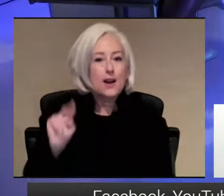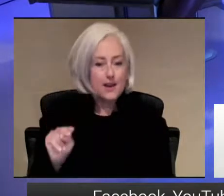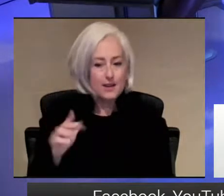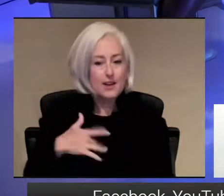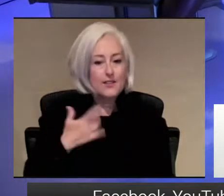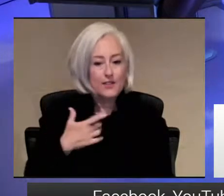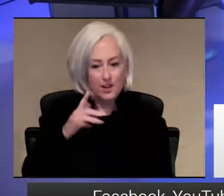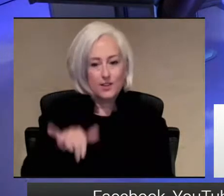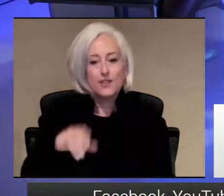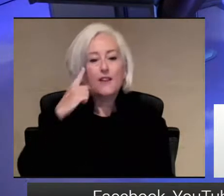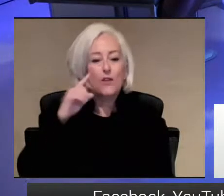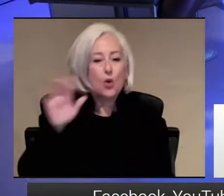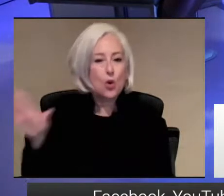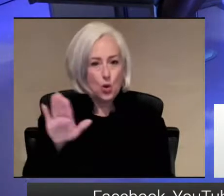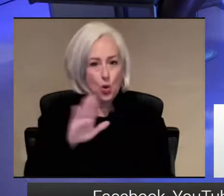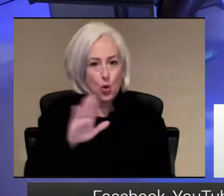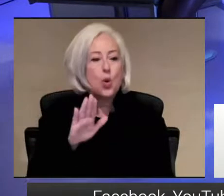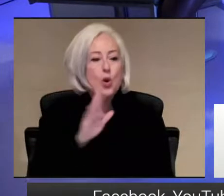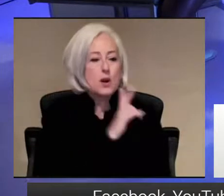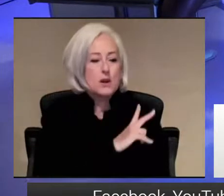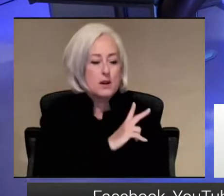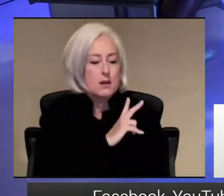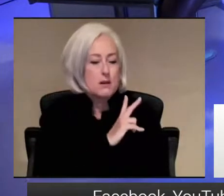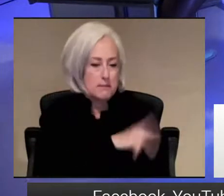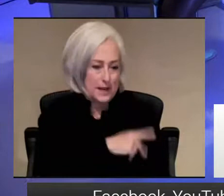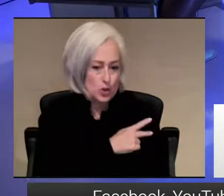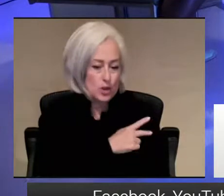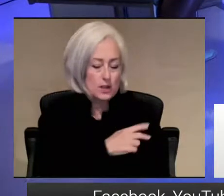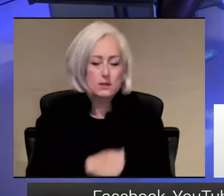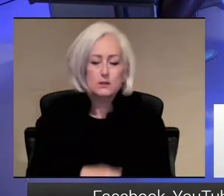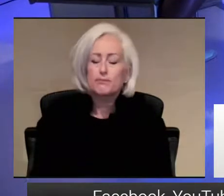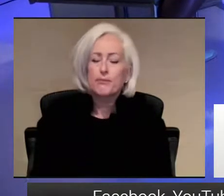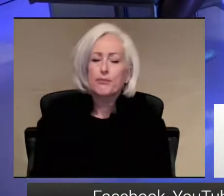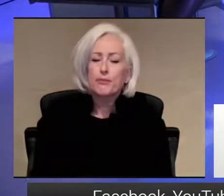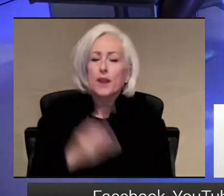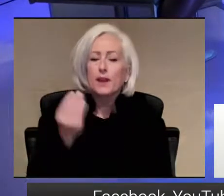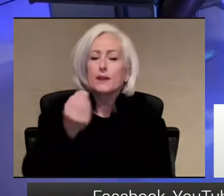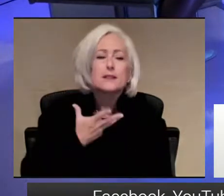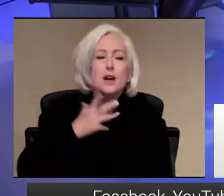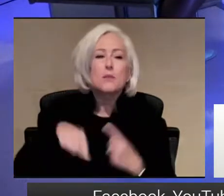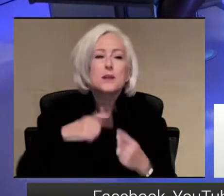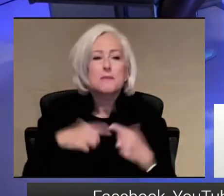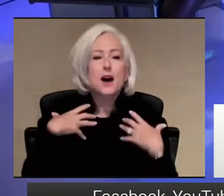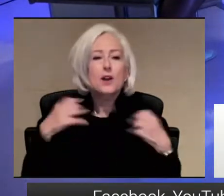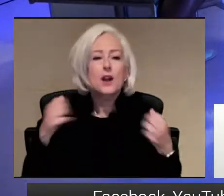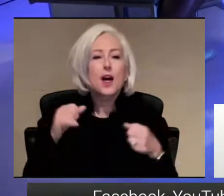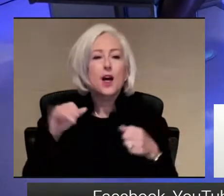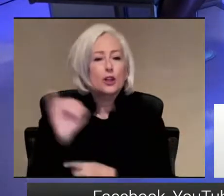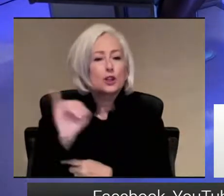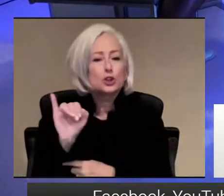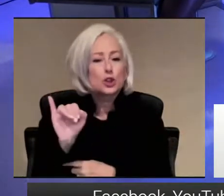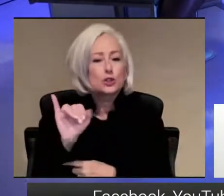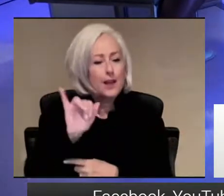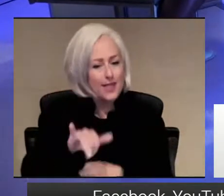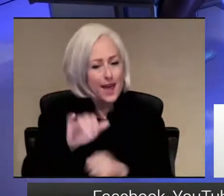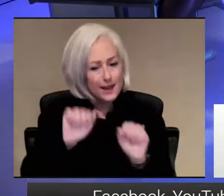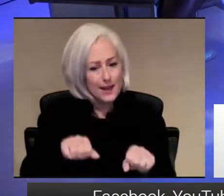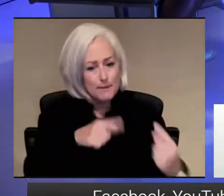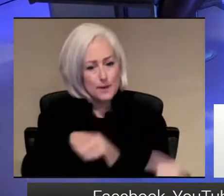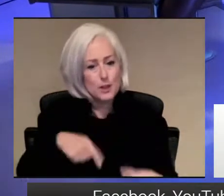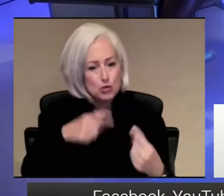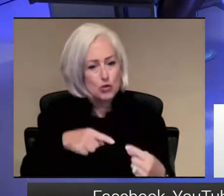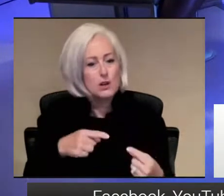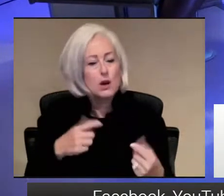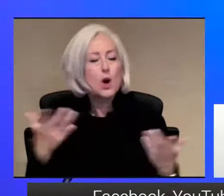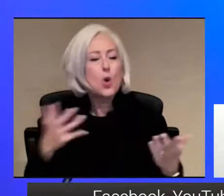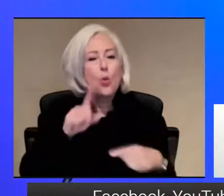little bit about health insurance. That's a struggle sometimes for folks to get. What's the story? Tell me about that for African American women in our society. So